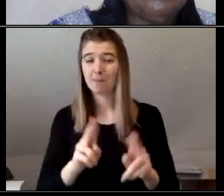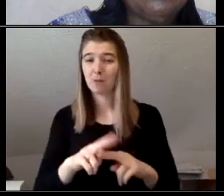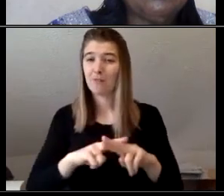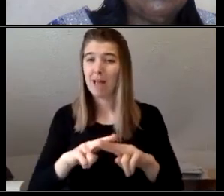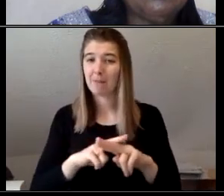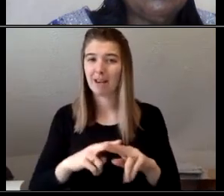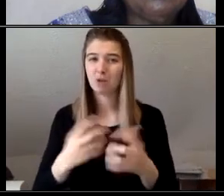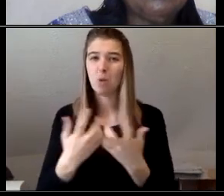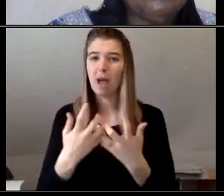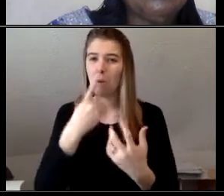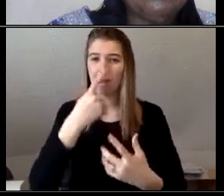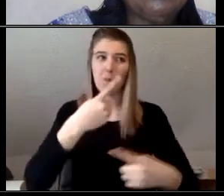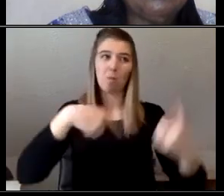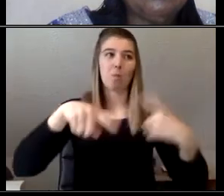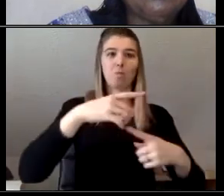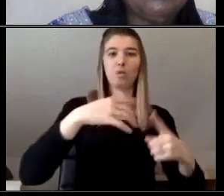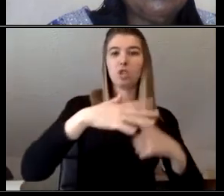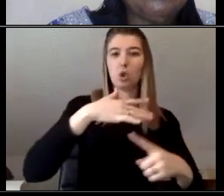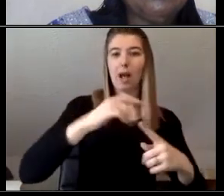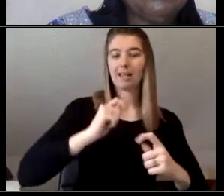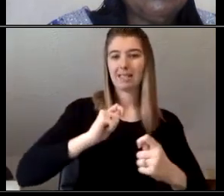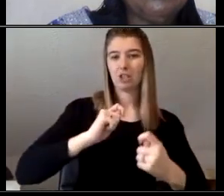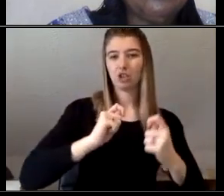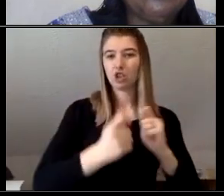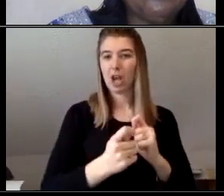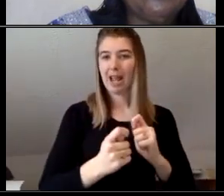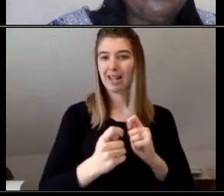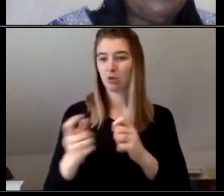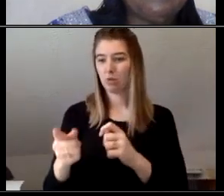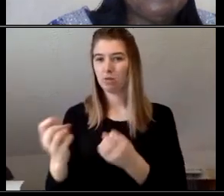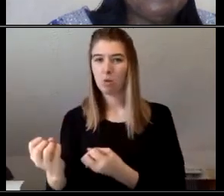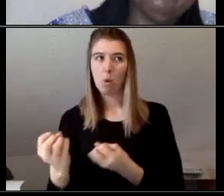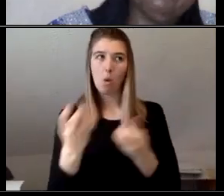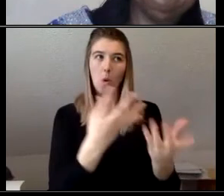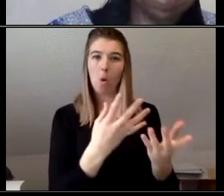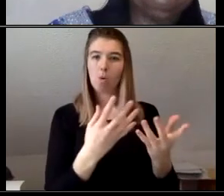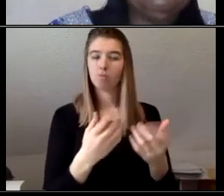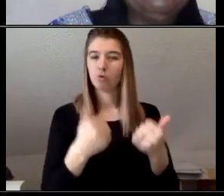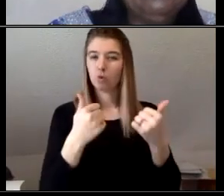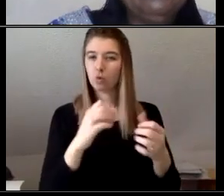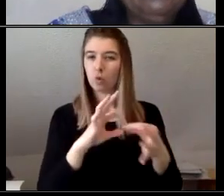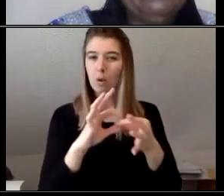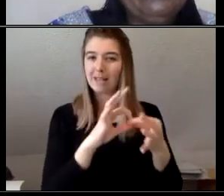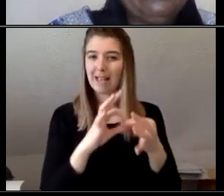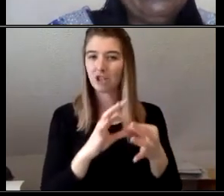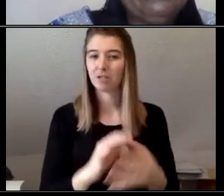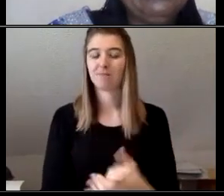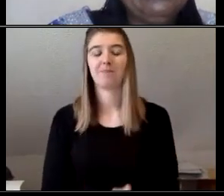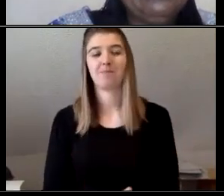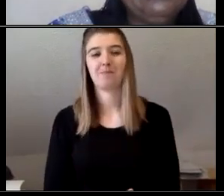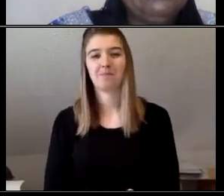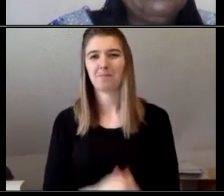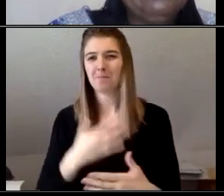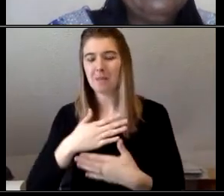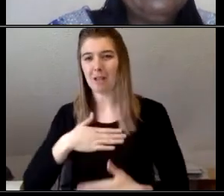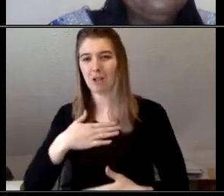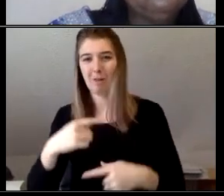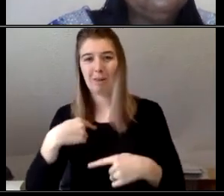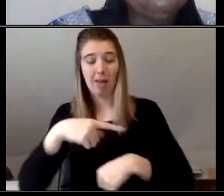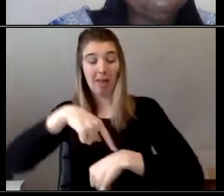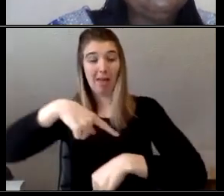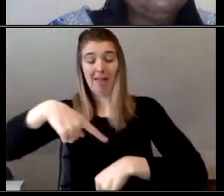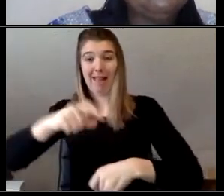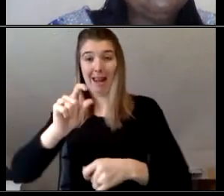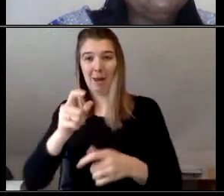deliver incredibly productively to their organization? So that was a really long answer for a short question. No, it was a great answer. Clearly, I think